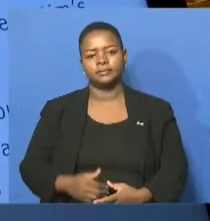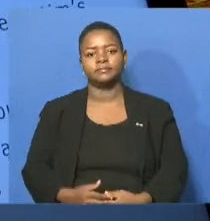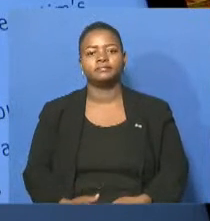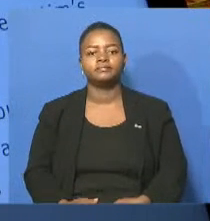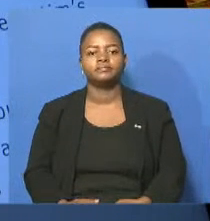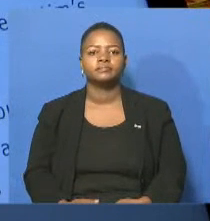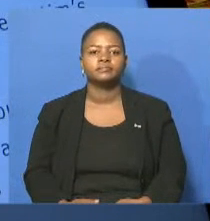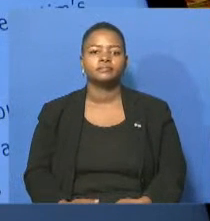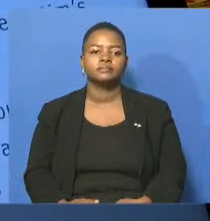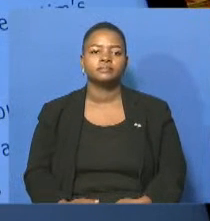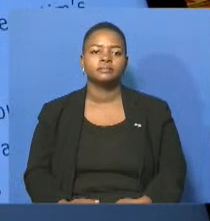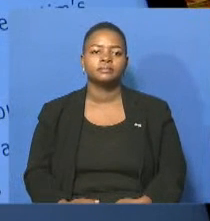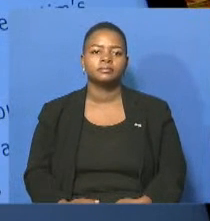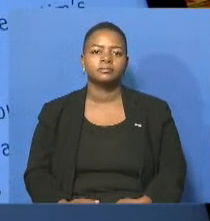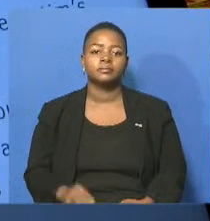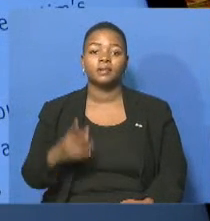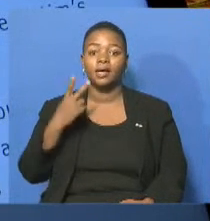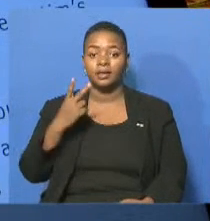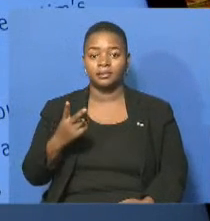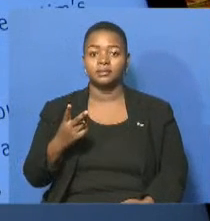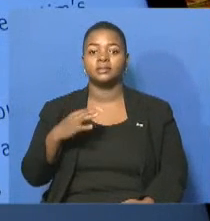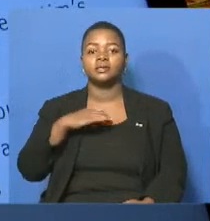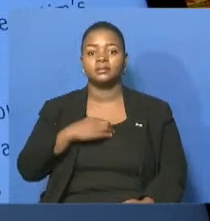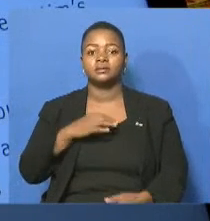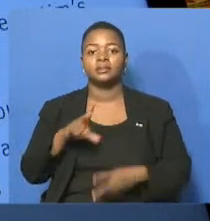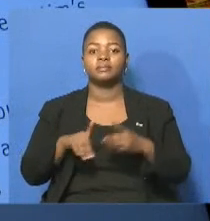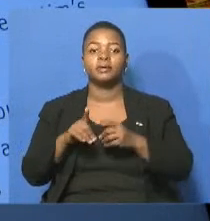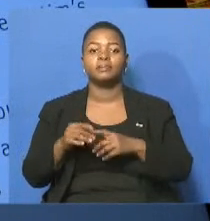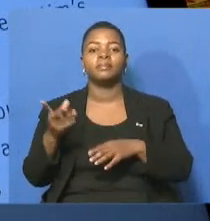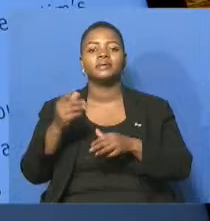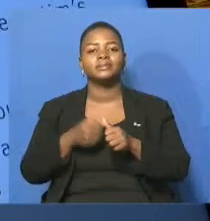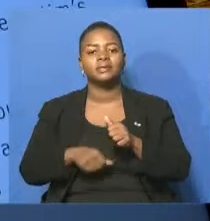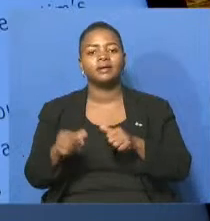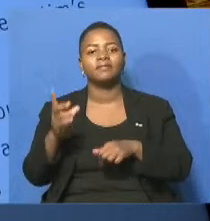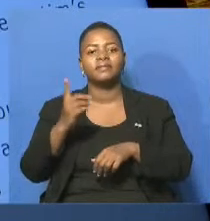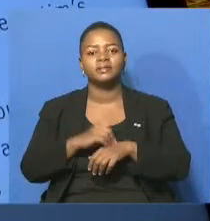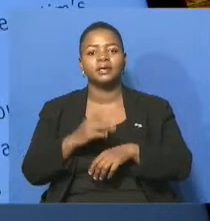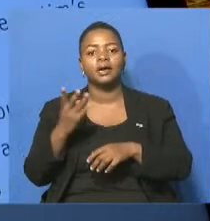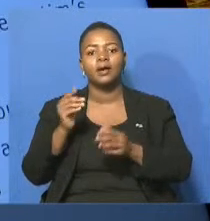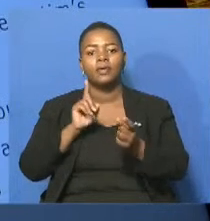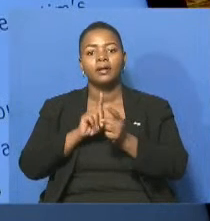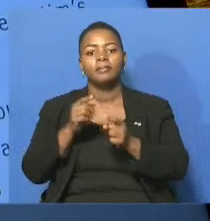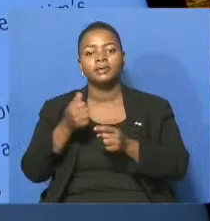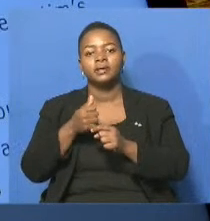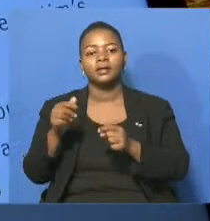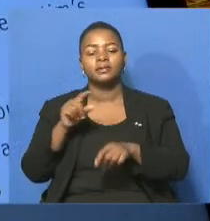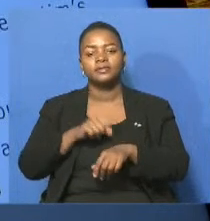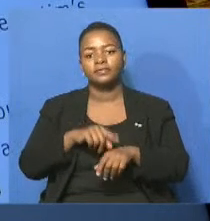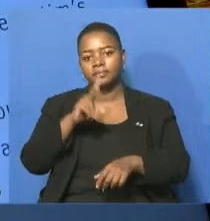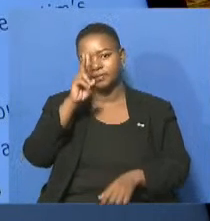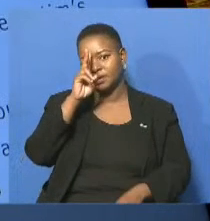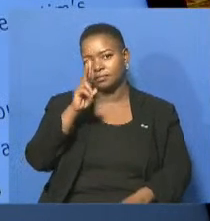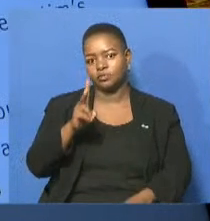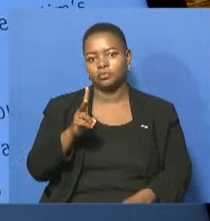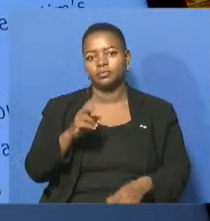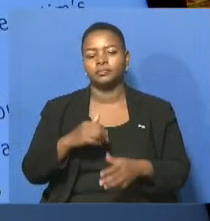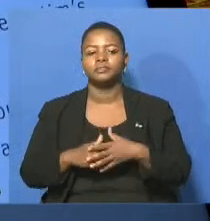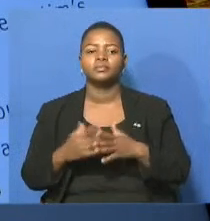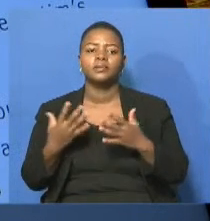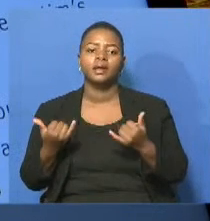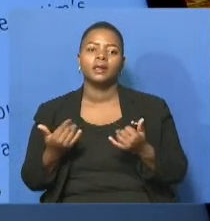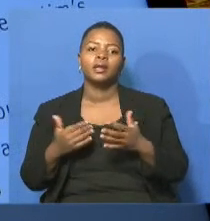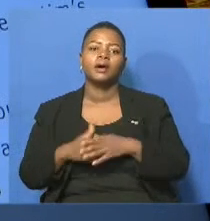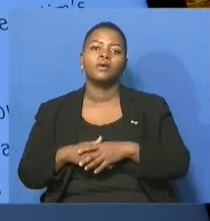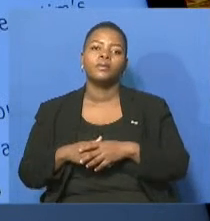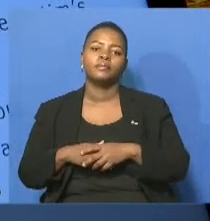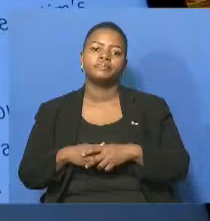I'm a clinician. I see patients every day. I'm going to be seeing patients from 2 today. And relationships